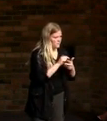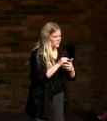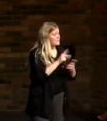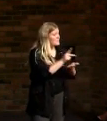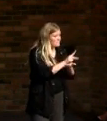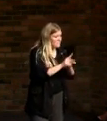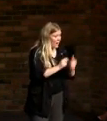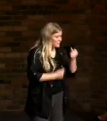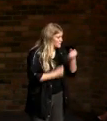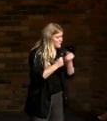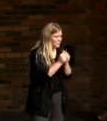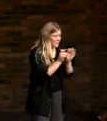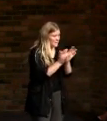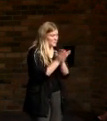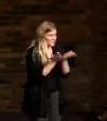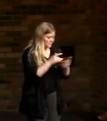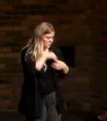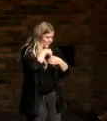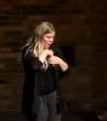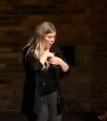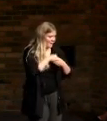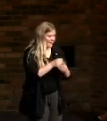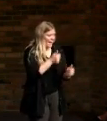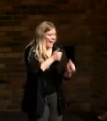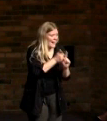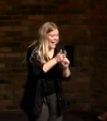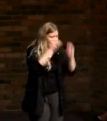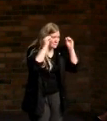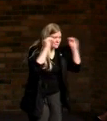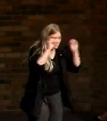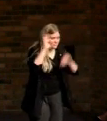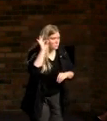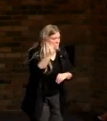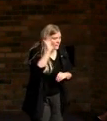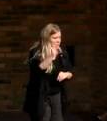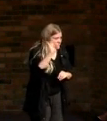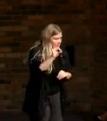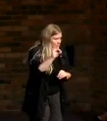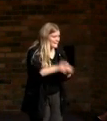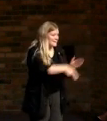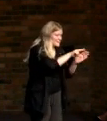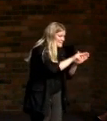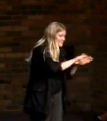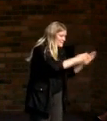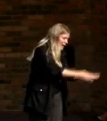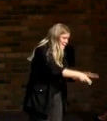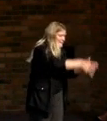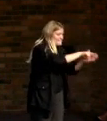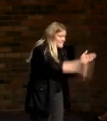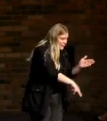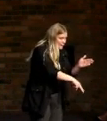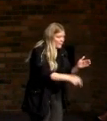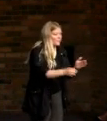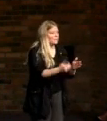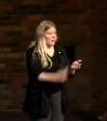with the scriptures in heart and hand and preached the death, burial, resurrection, and ascension of